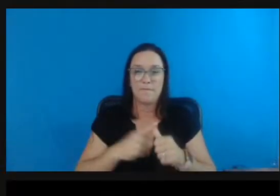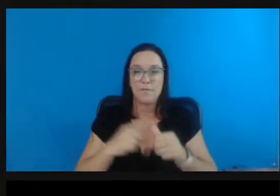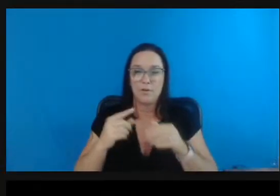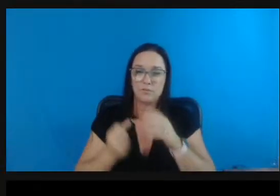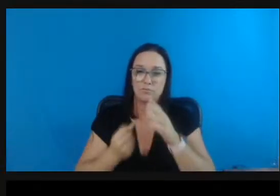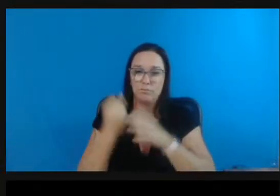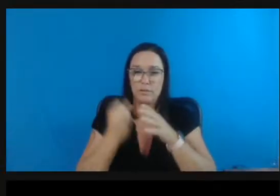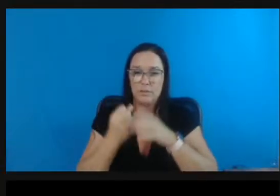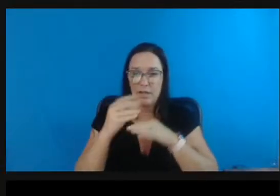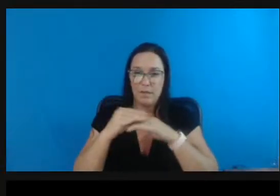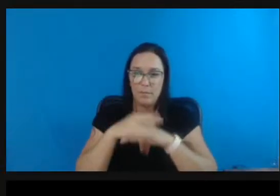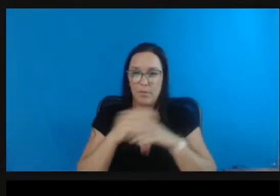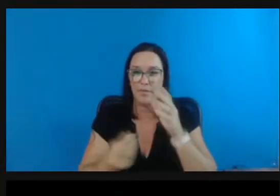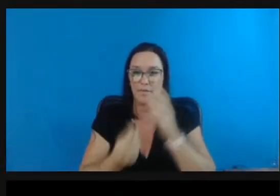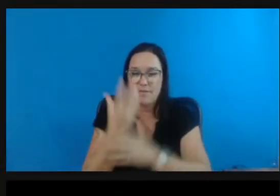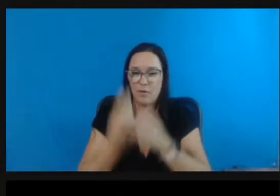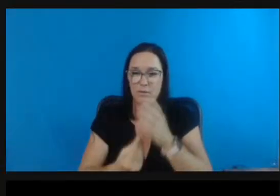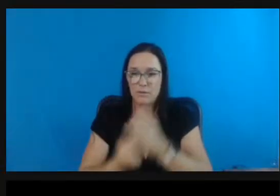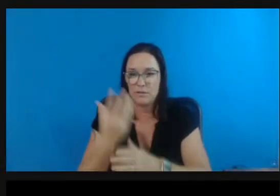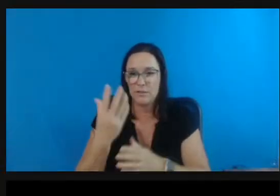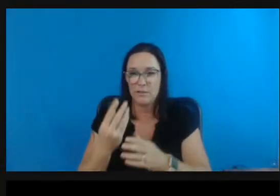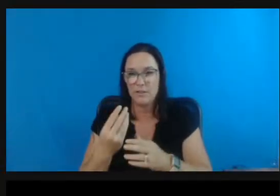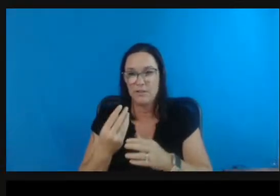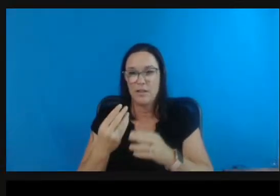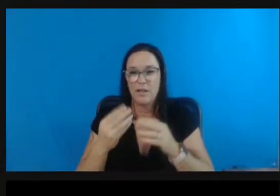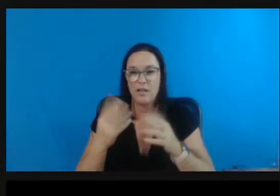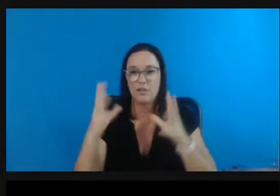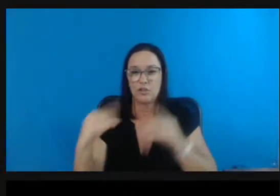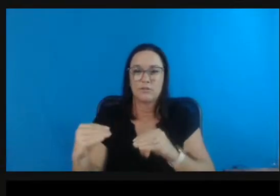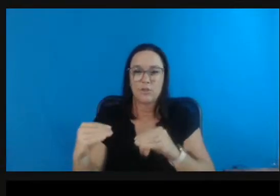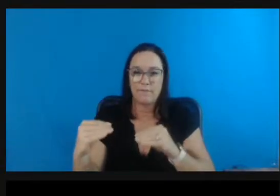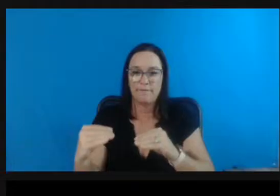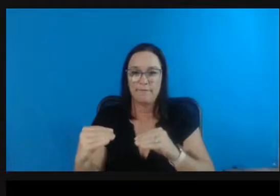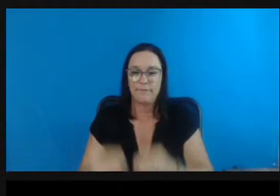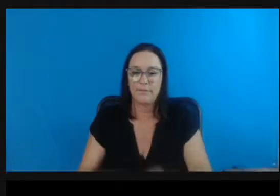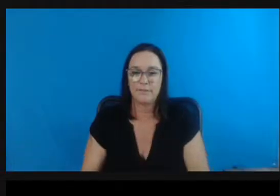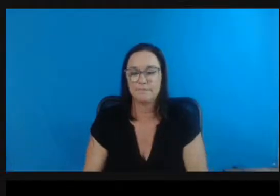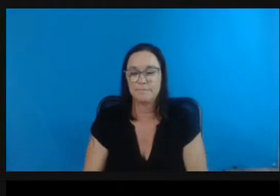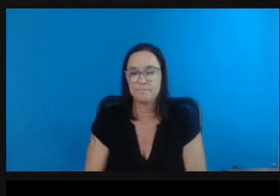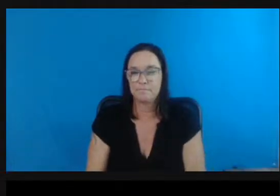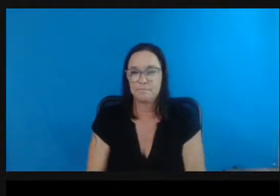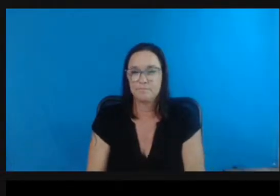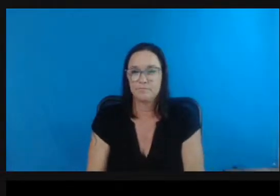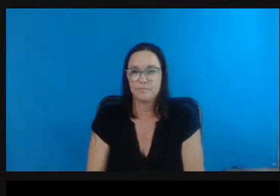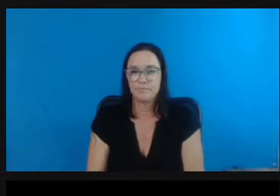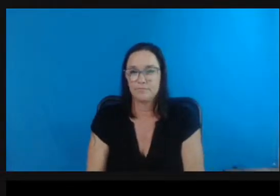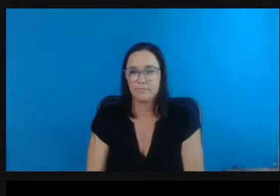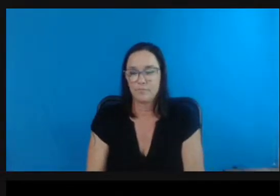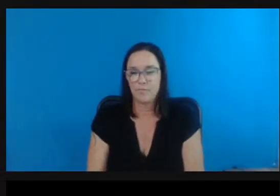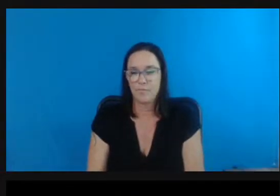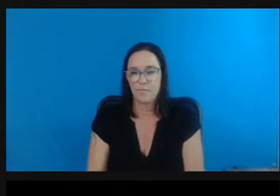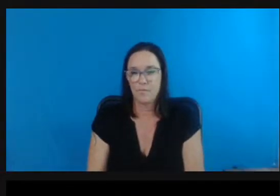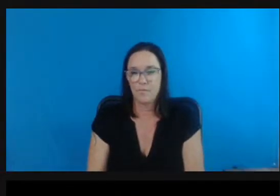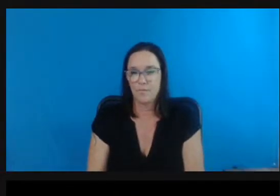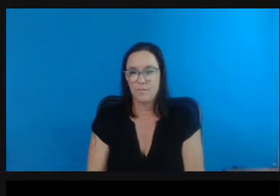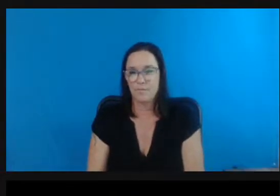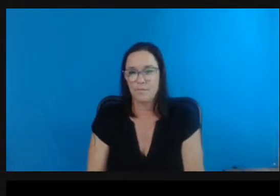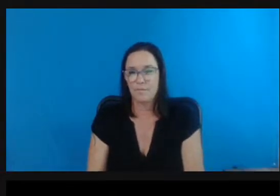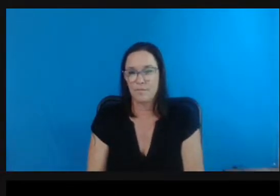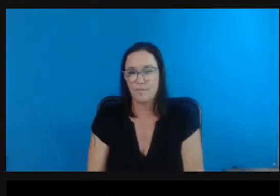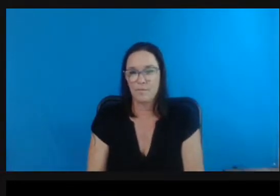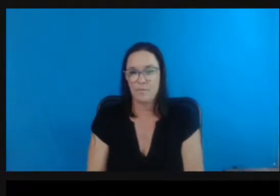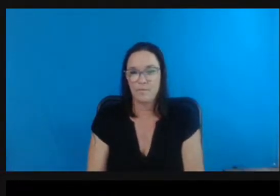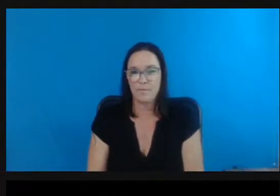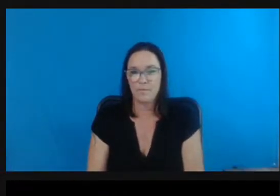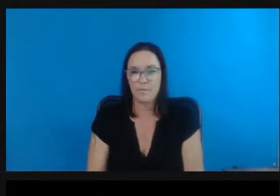the fountains, high fountains flash by quick, it shuts off, then everything goes dark by the end of that night.